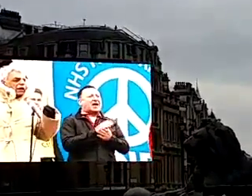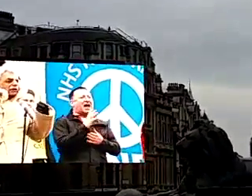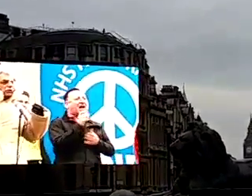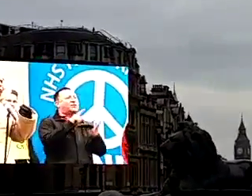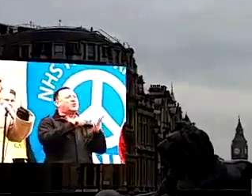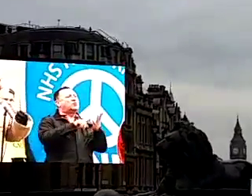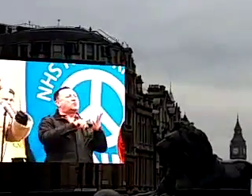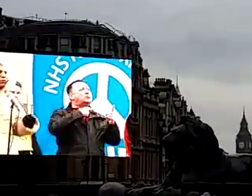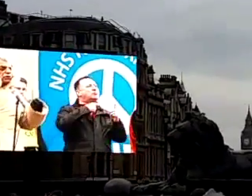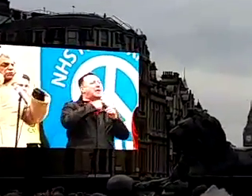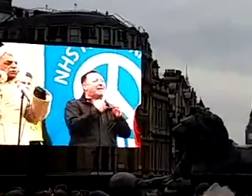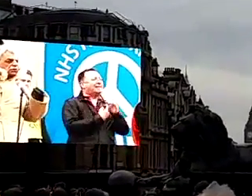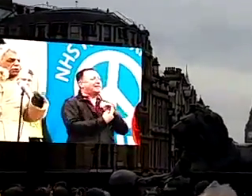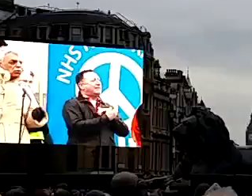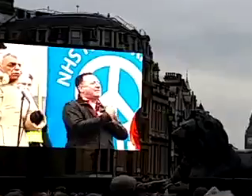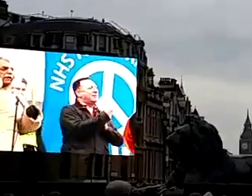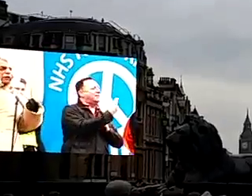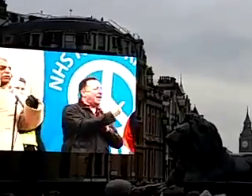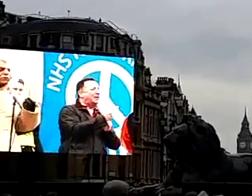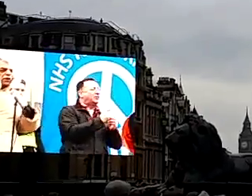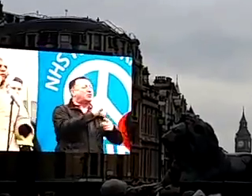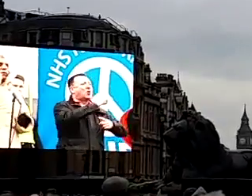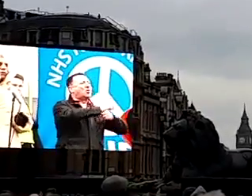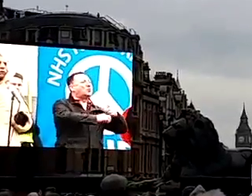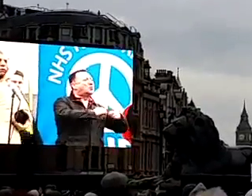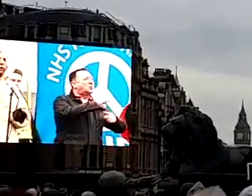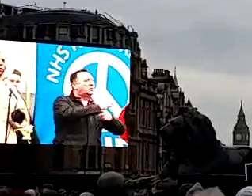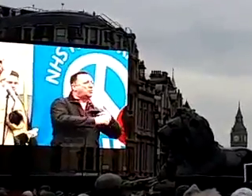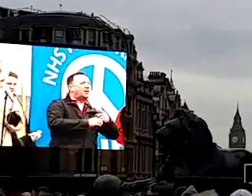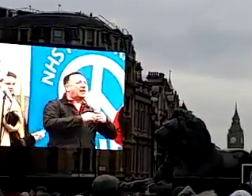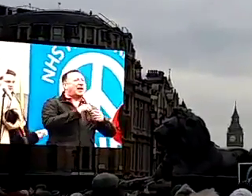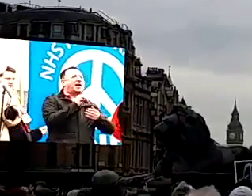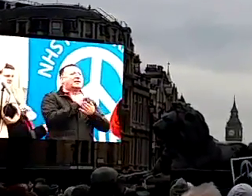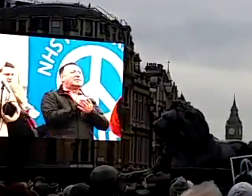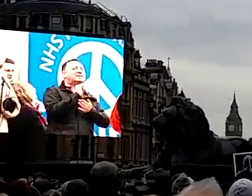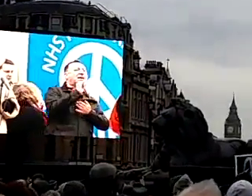UK independent nuclear deterrent.